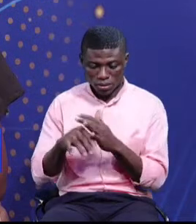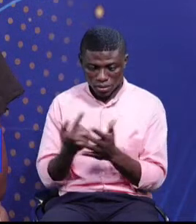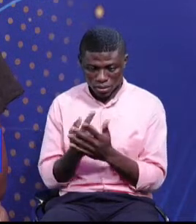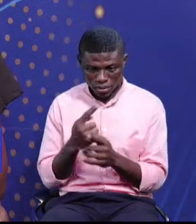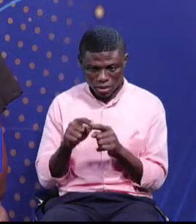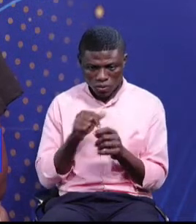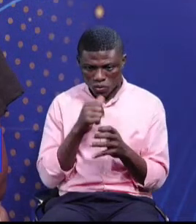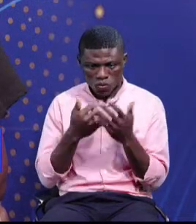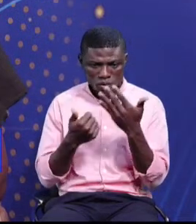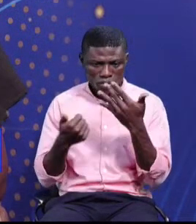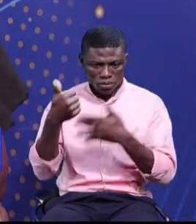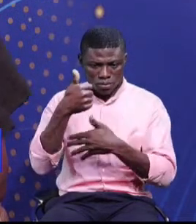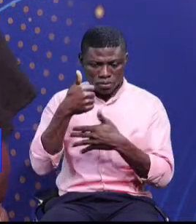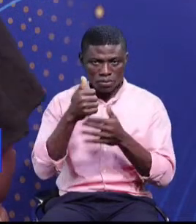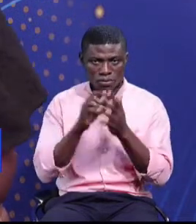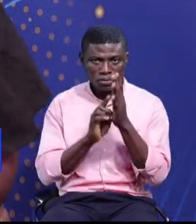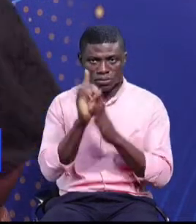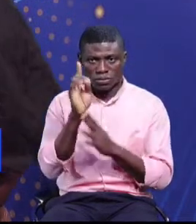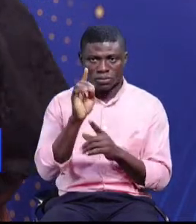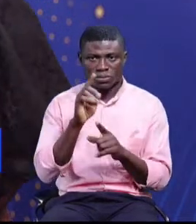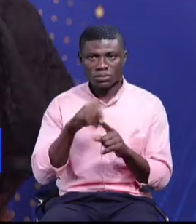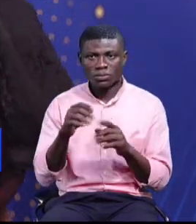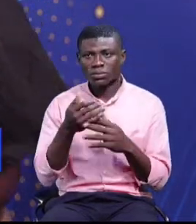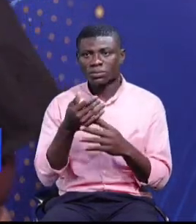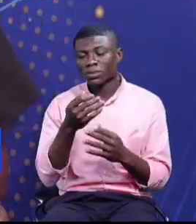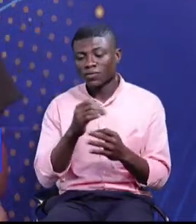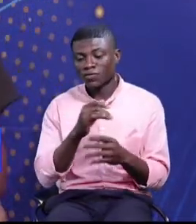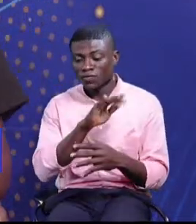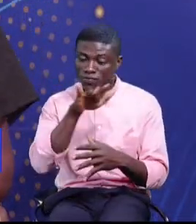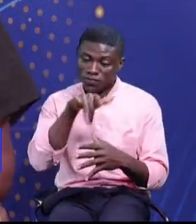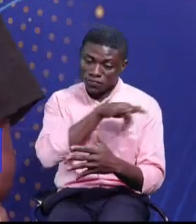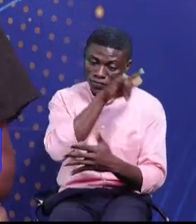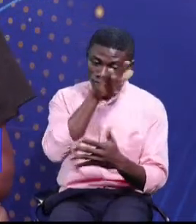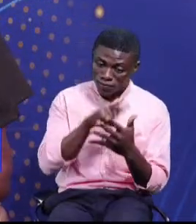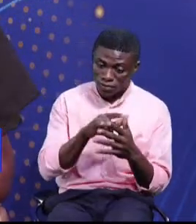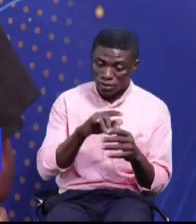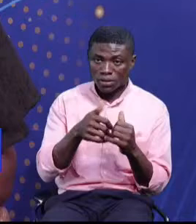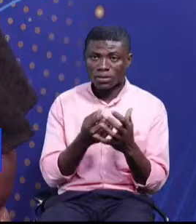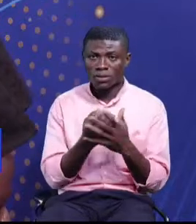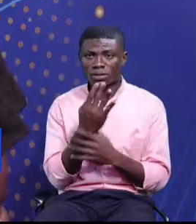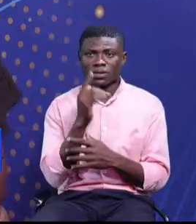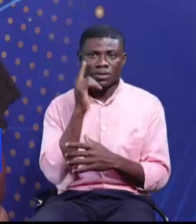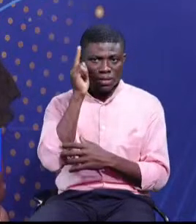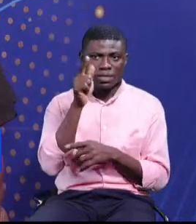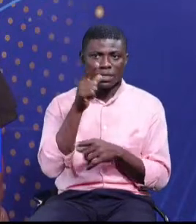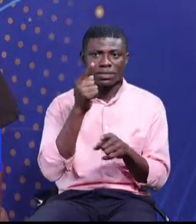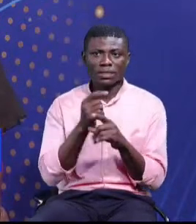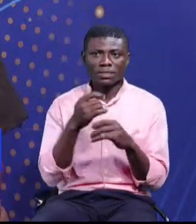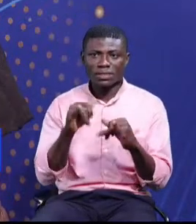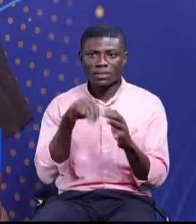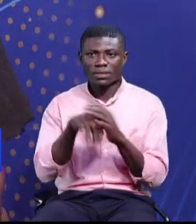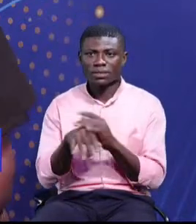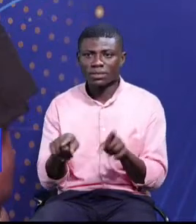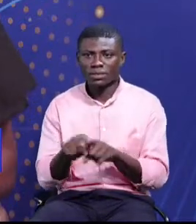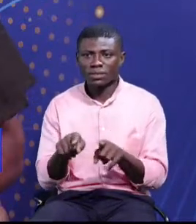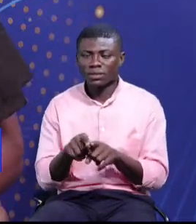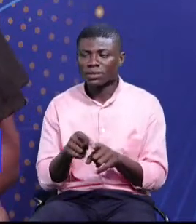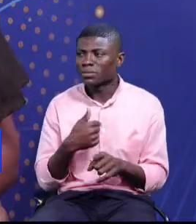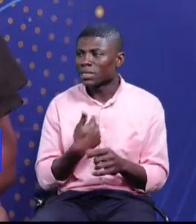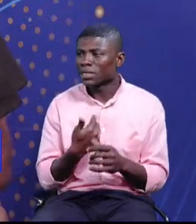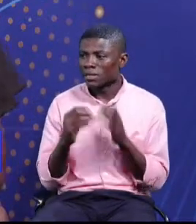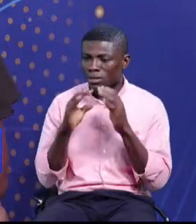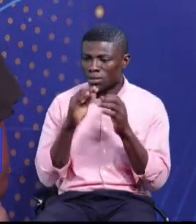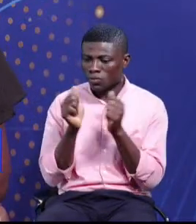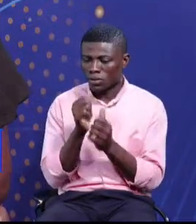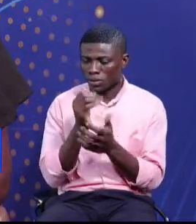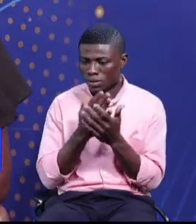I think when they get in, they realize they've got to survive. They'll think about growth later. And you know, I was having a conversation